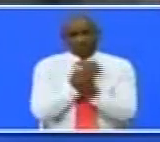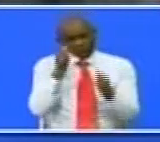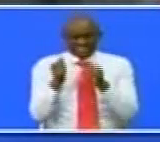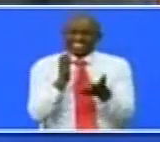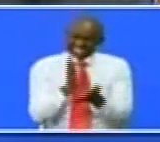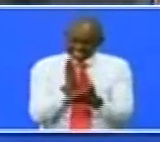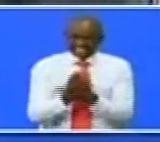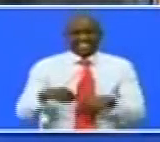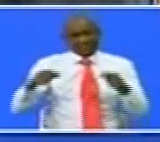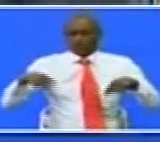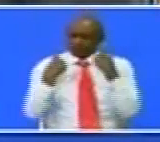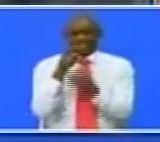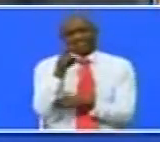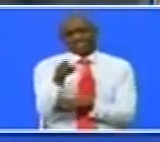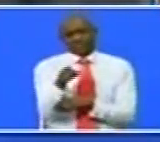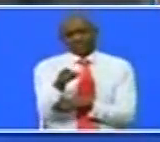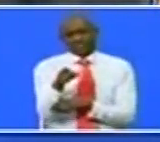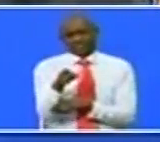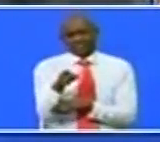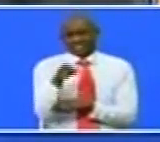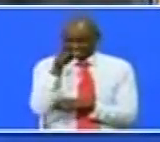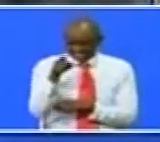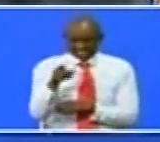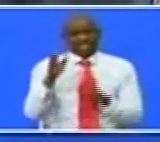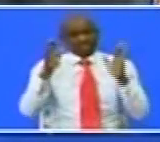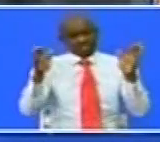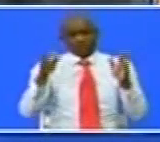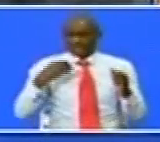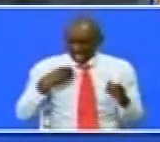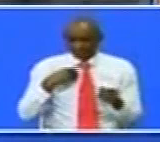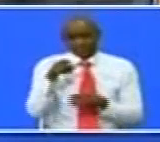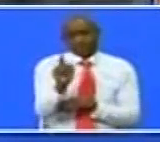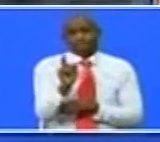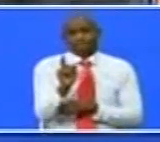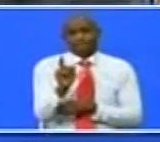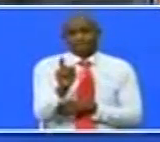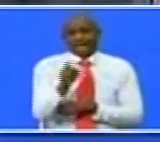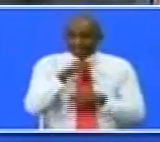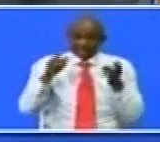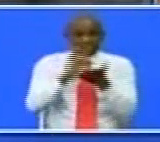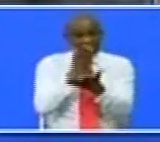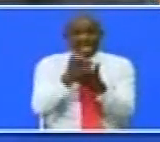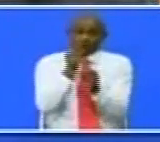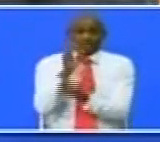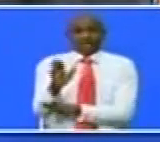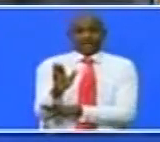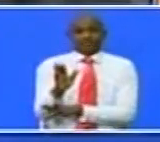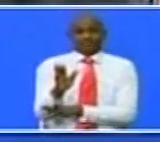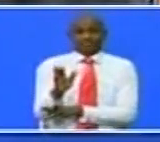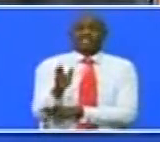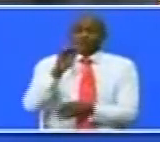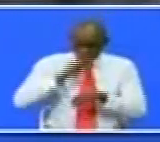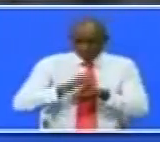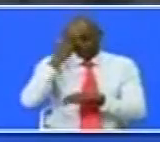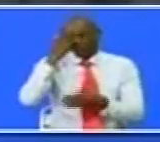giving conflicting issues are Total, which is also a major partner. Is they are third in terms of their shareholding, and it is